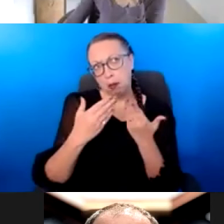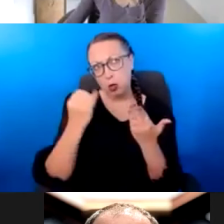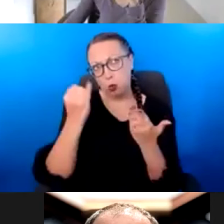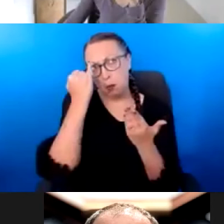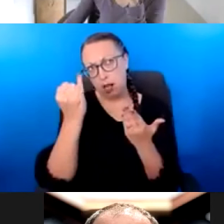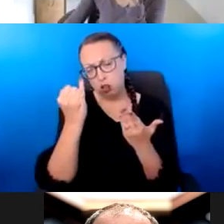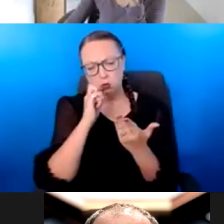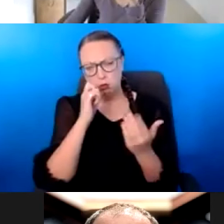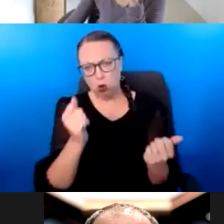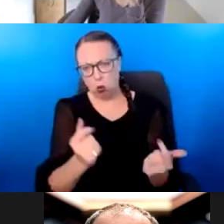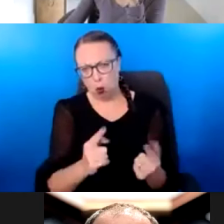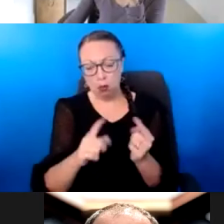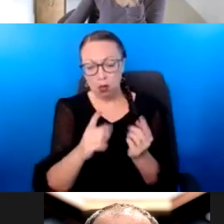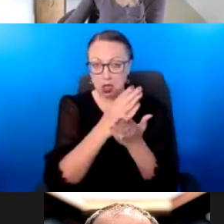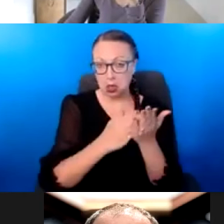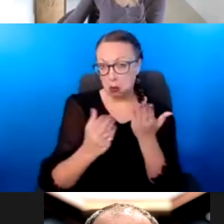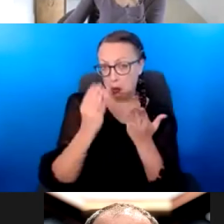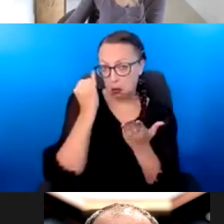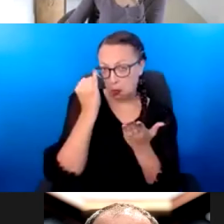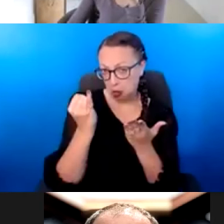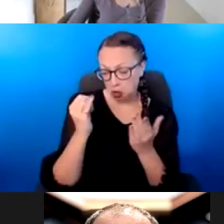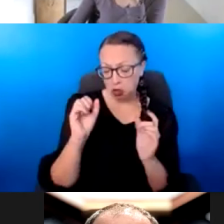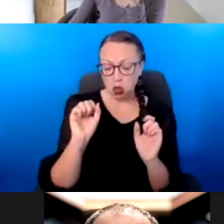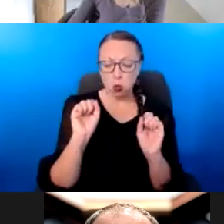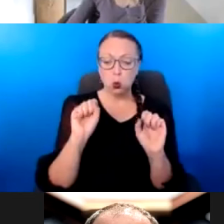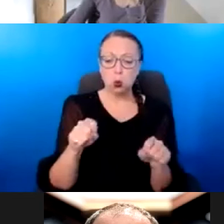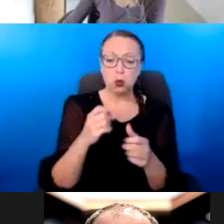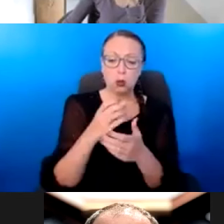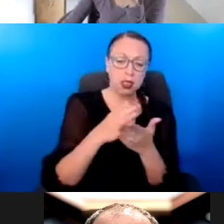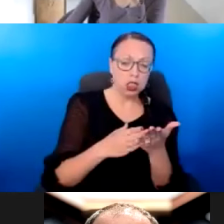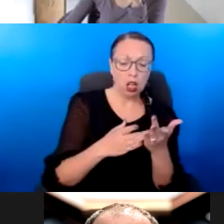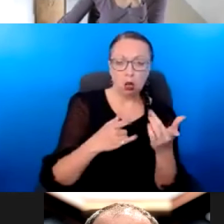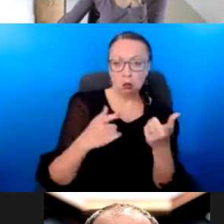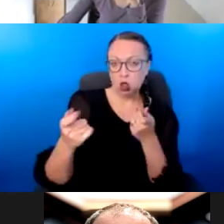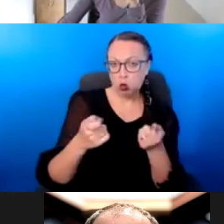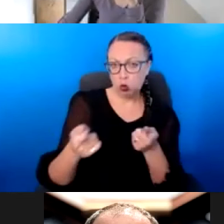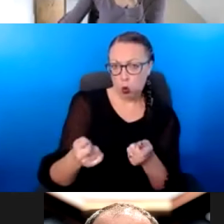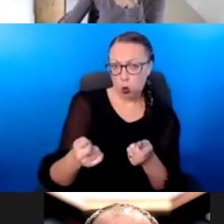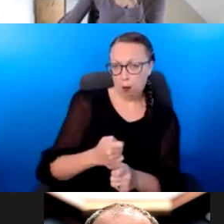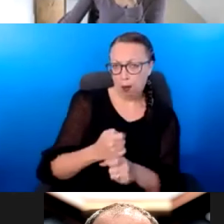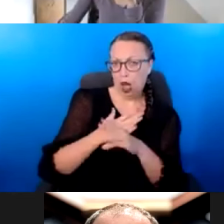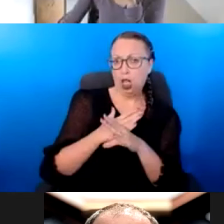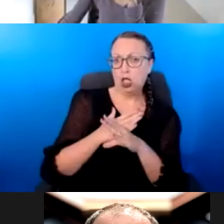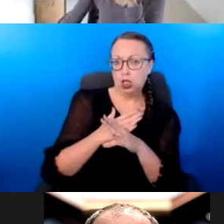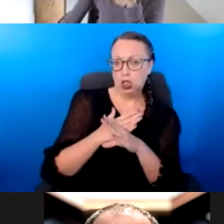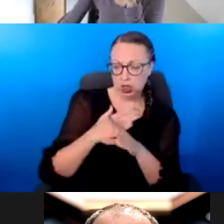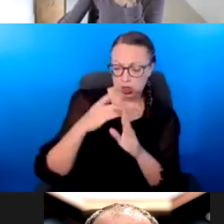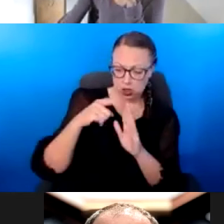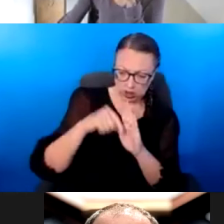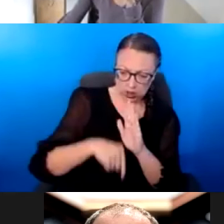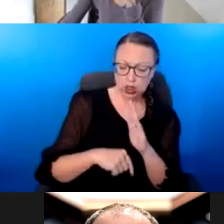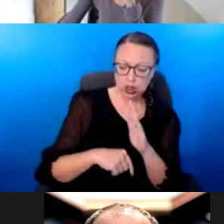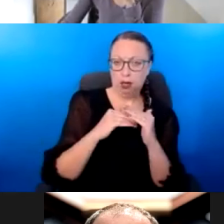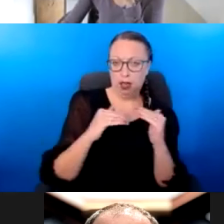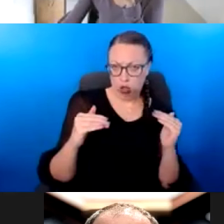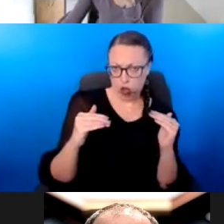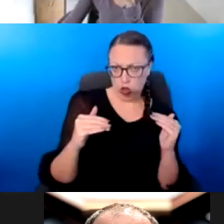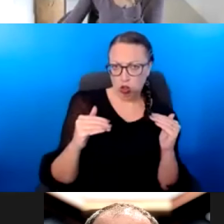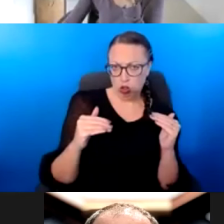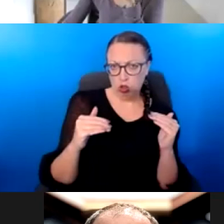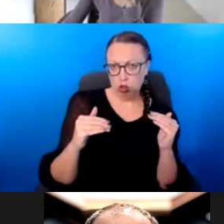everyone would imagine this, but some might imagine that there could be some control that is inhibiting the deep layer